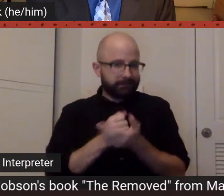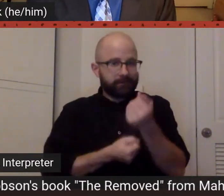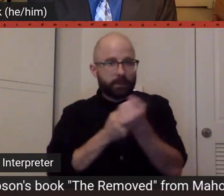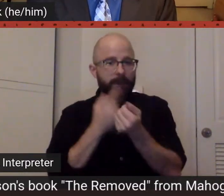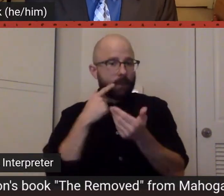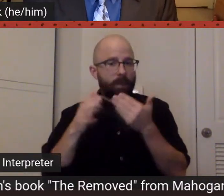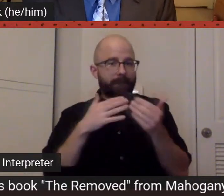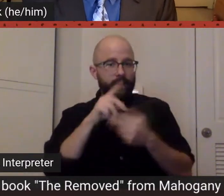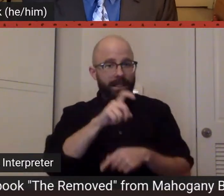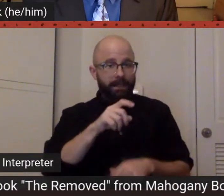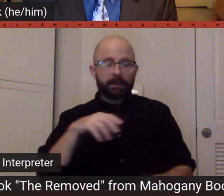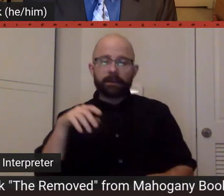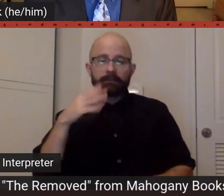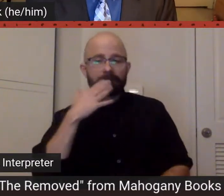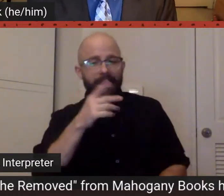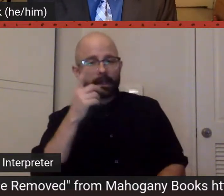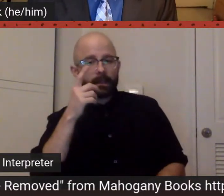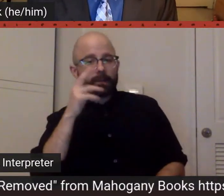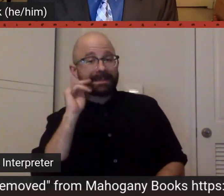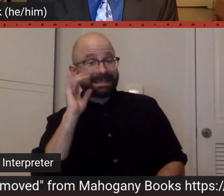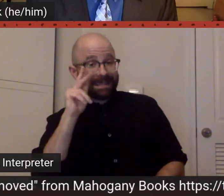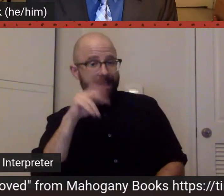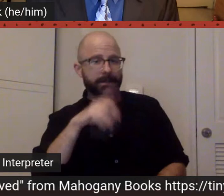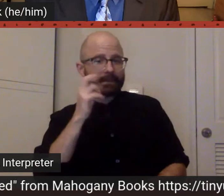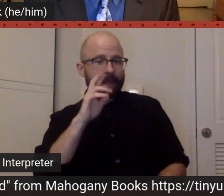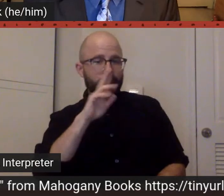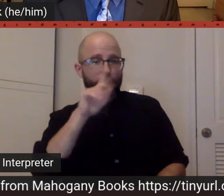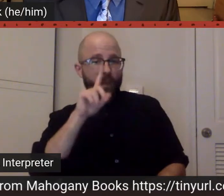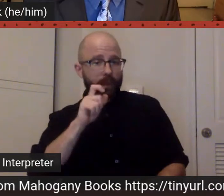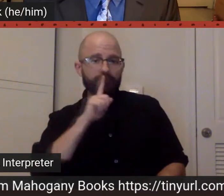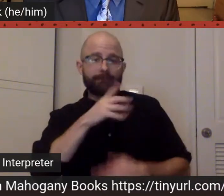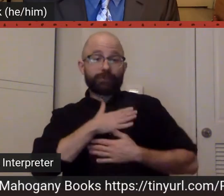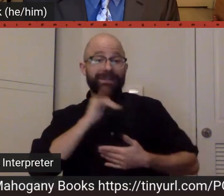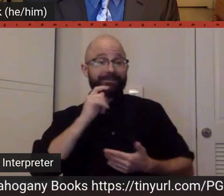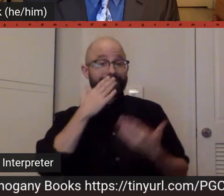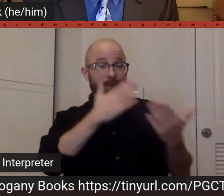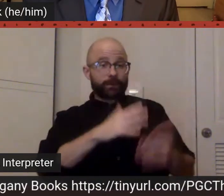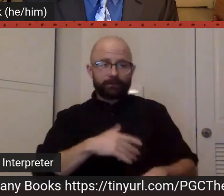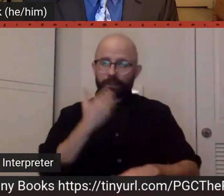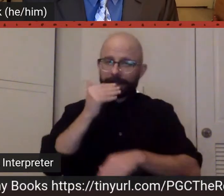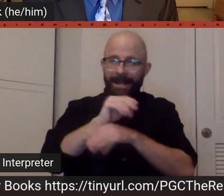Thank you, Nick, and Dr. Rule. Thank you so much. I really appreciate it. Good night, everyone.